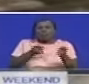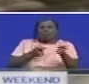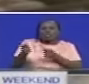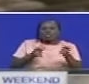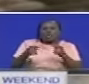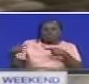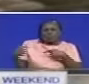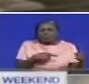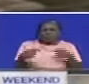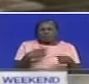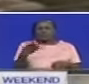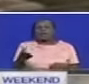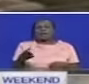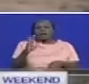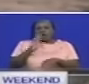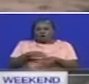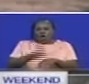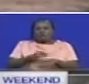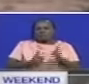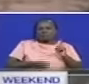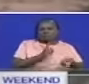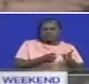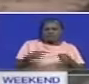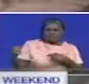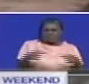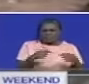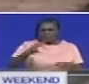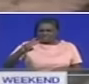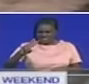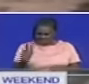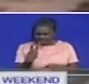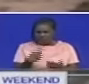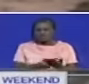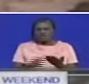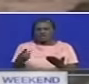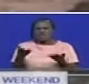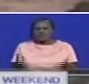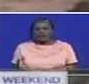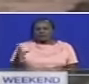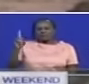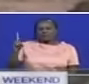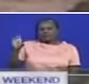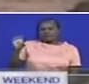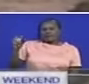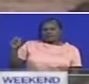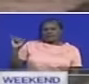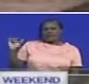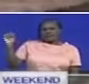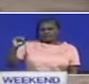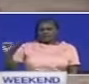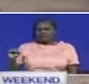everyone scared and on the run. The fighting enters the second week. Denison Sarigo, KTN Moyale.